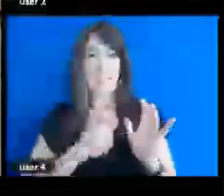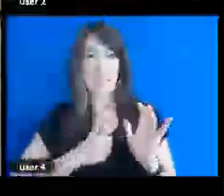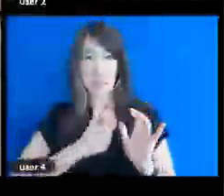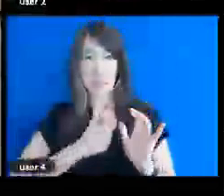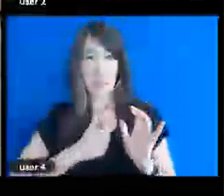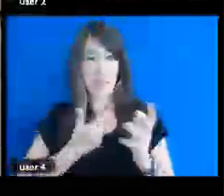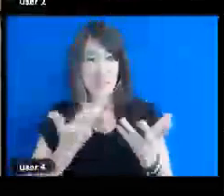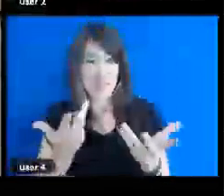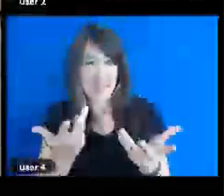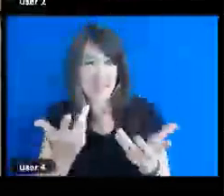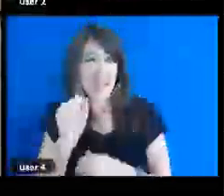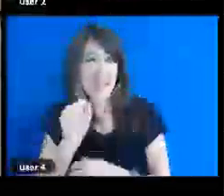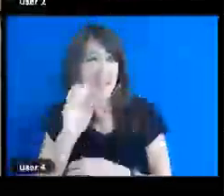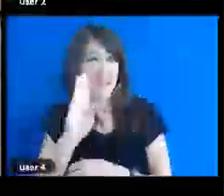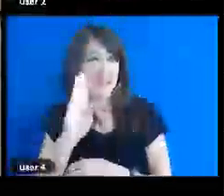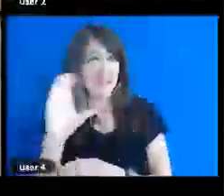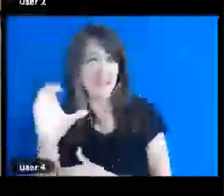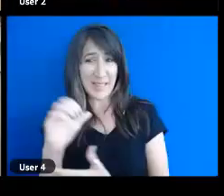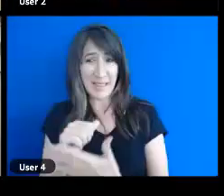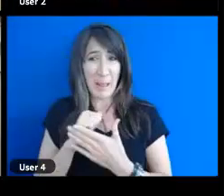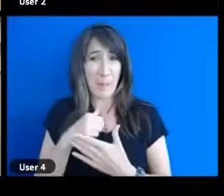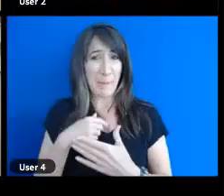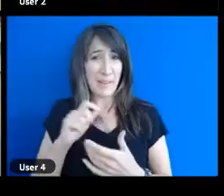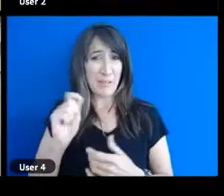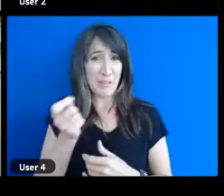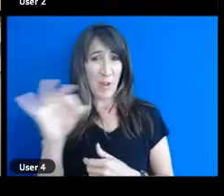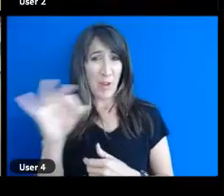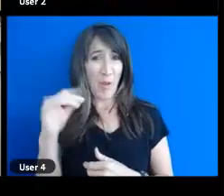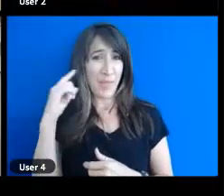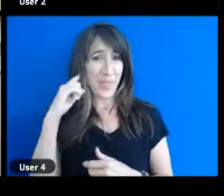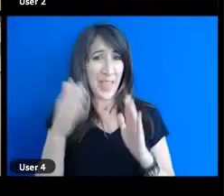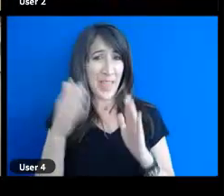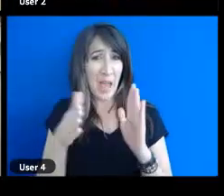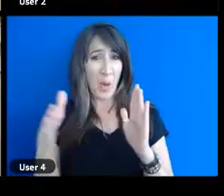Yeah, I don't know if someone from Small Business has advice for that echo.